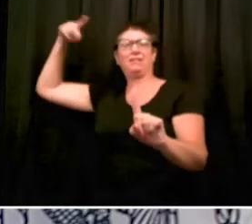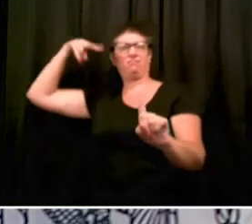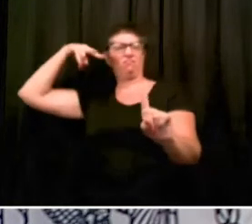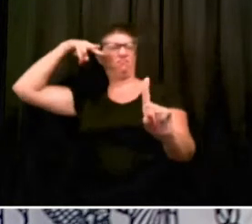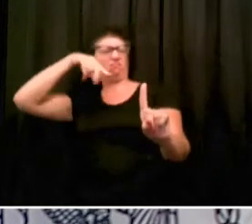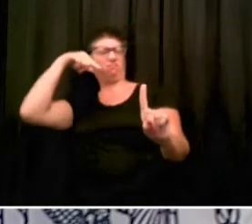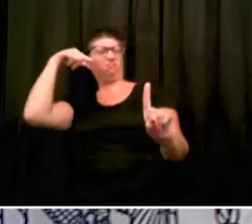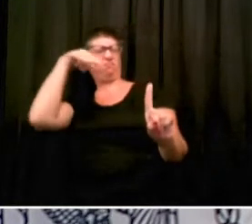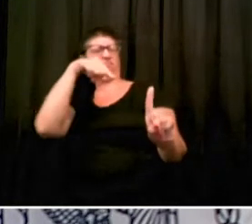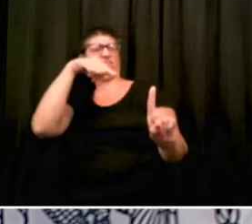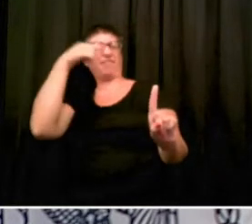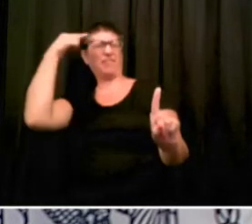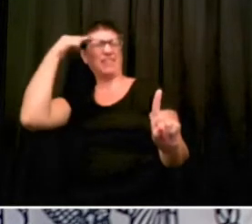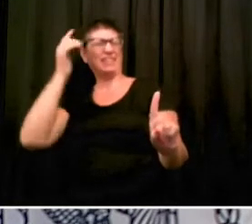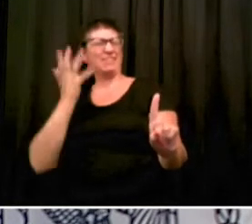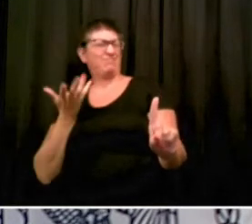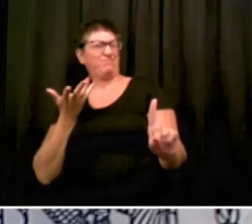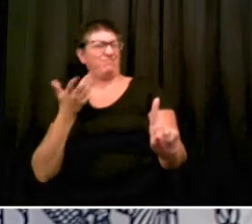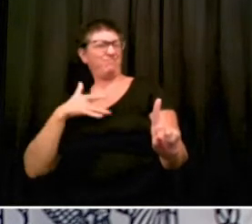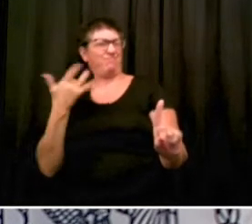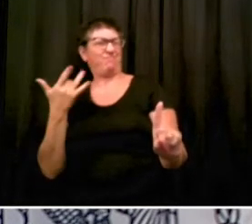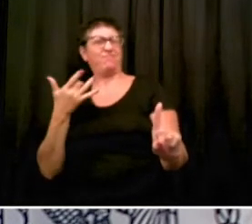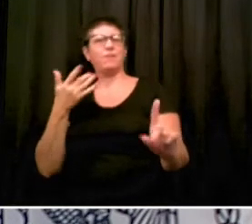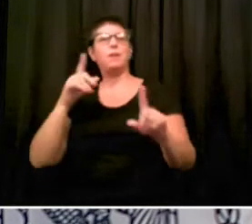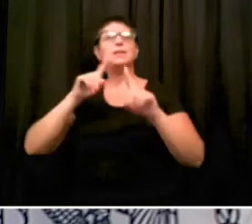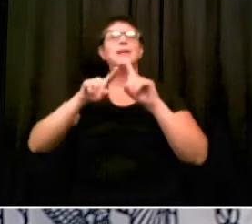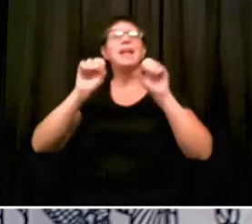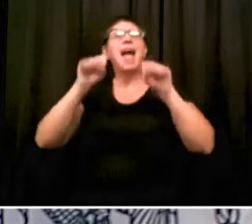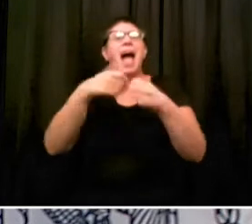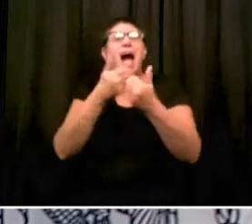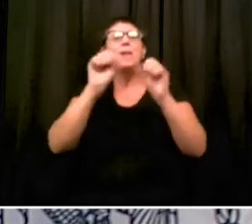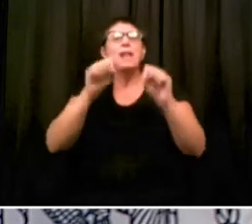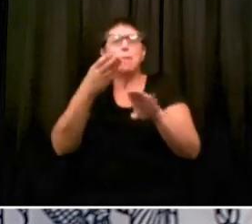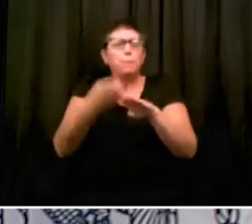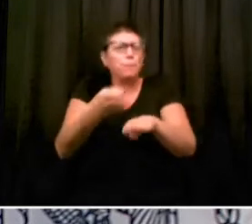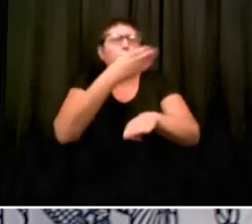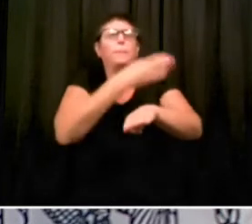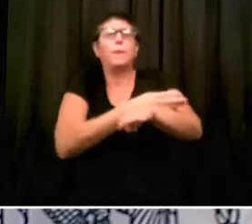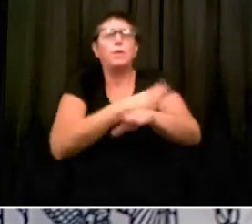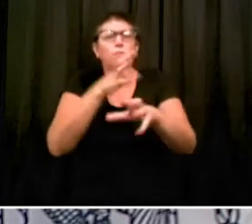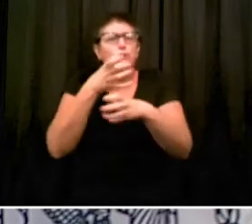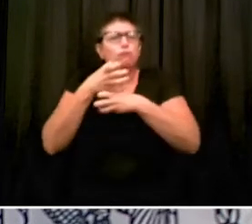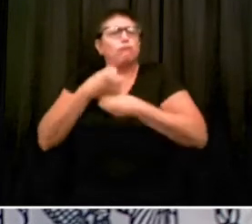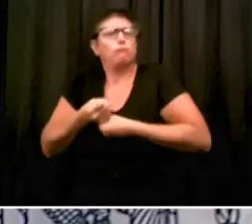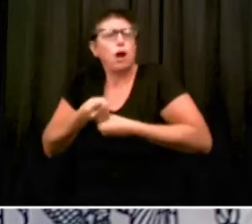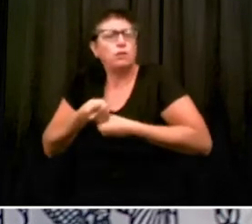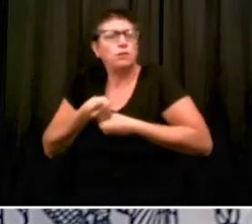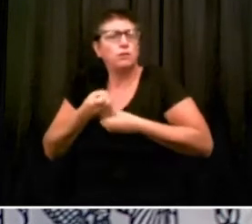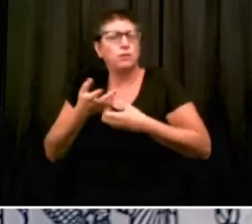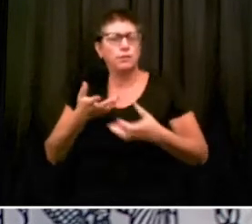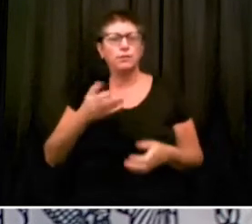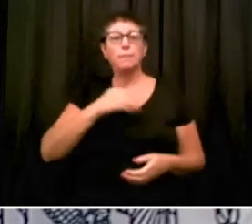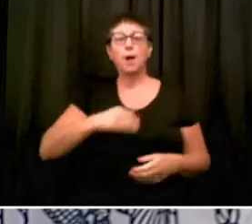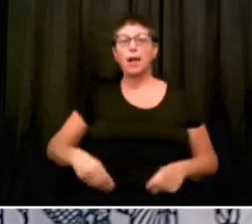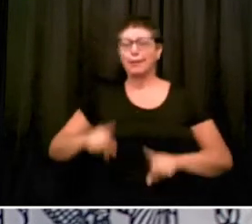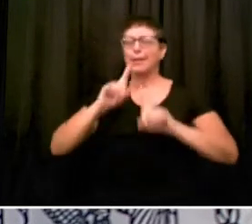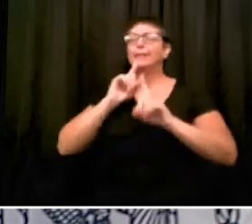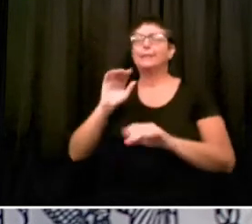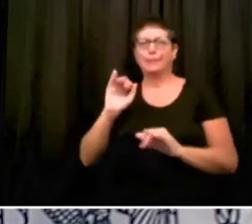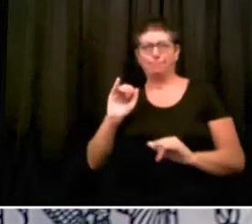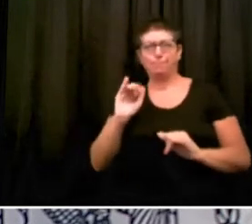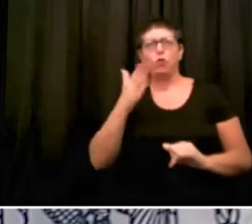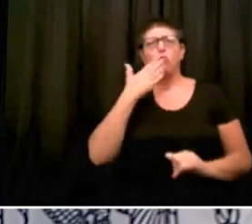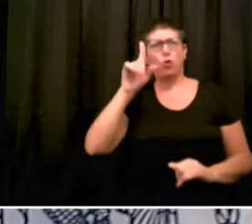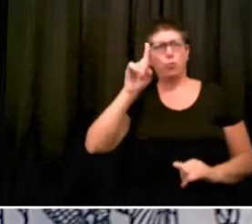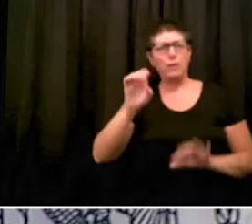and also deal with the perception that the police aren't there for people. Well, Marcia, I think it's a really important question, and I want to thank you